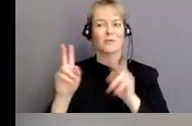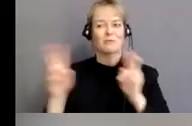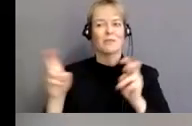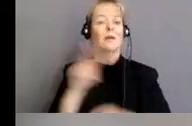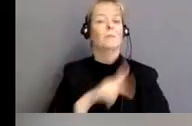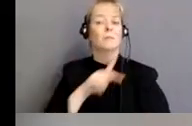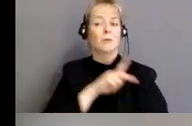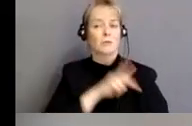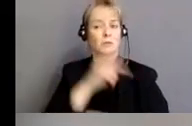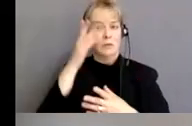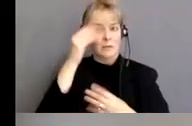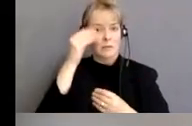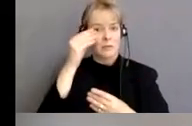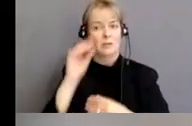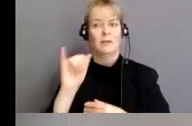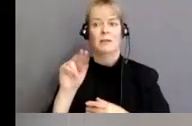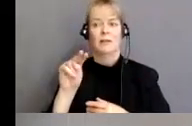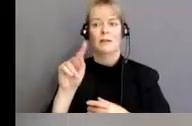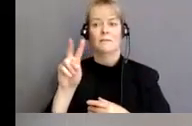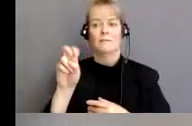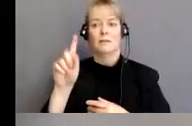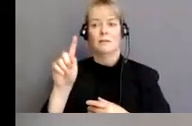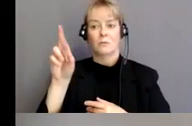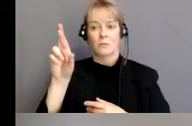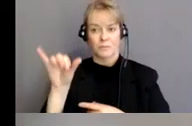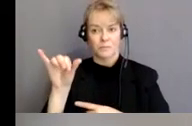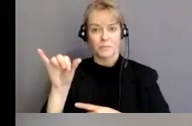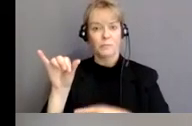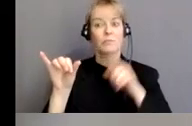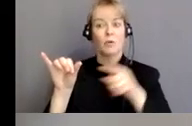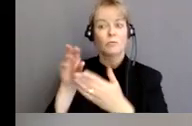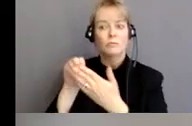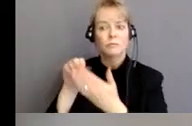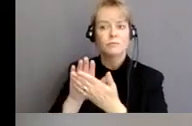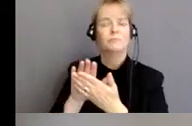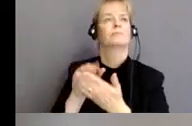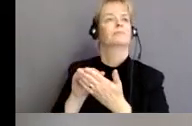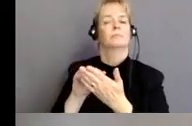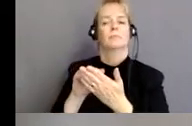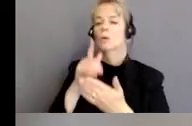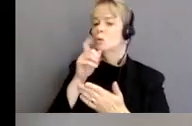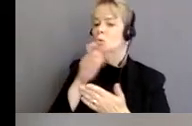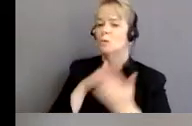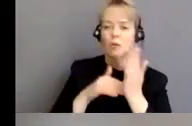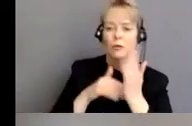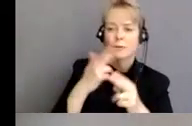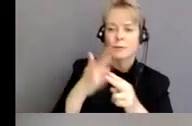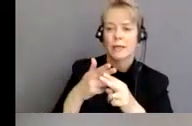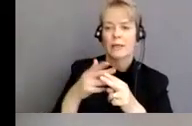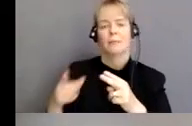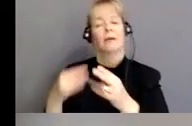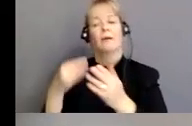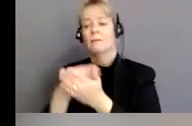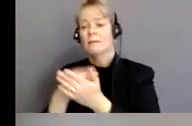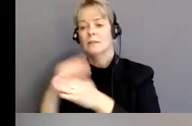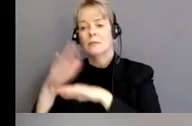Information Inventory. And on this form, you can put down, all the professionals you deal with, your financial professionals, medical